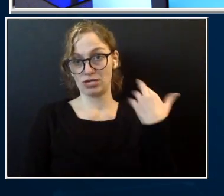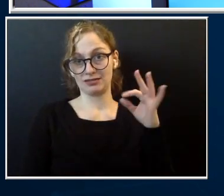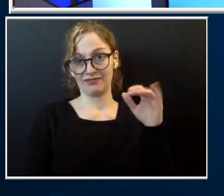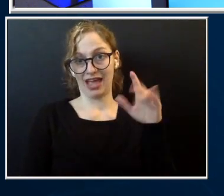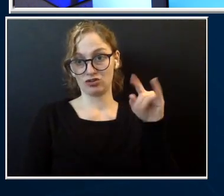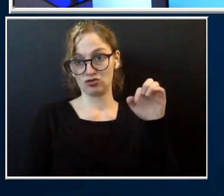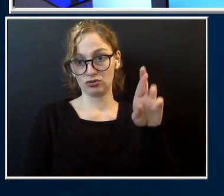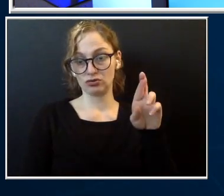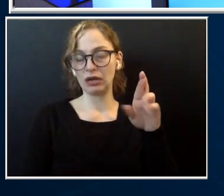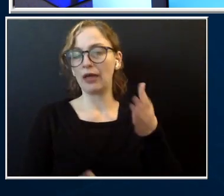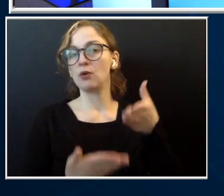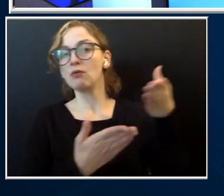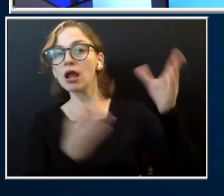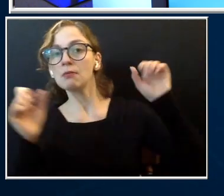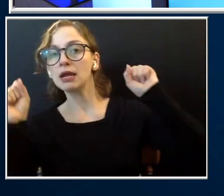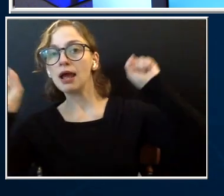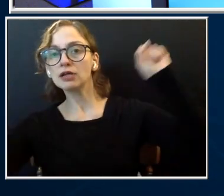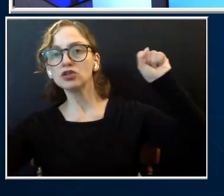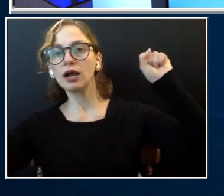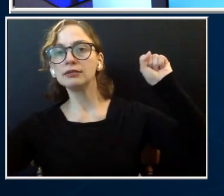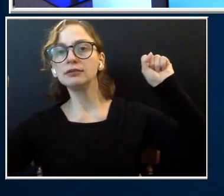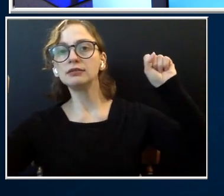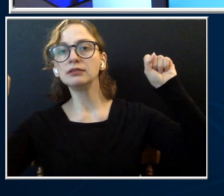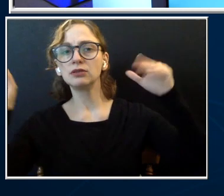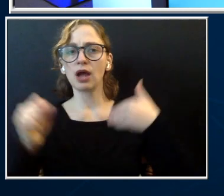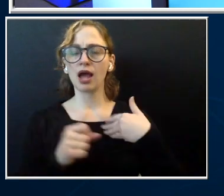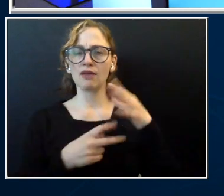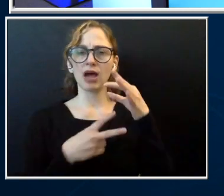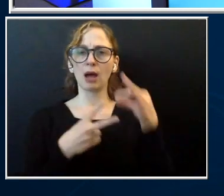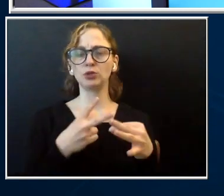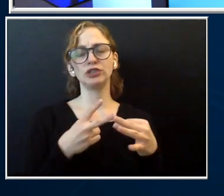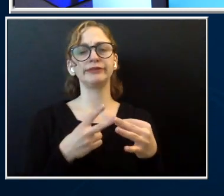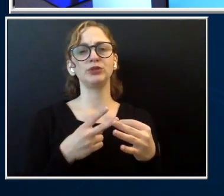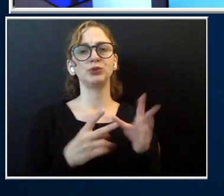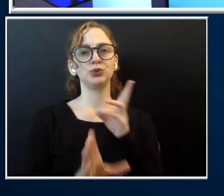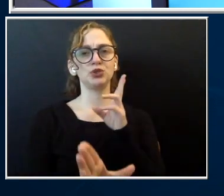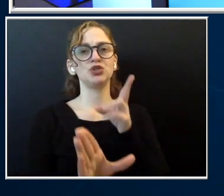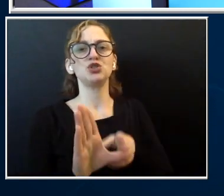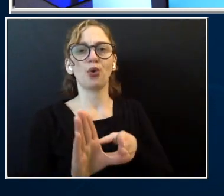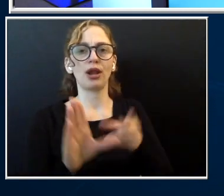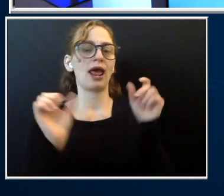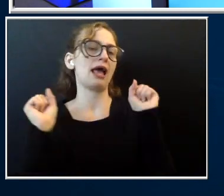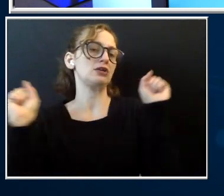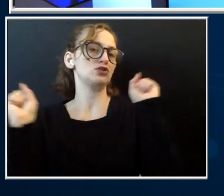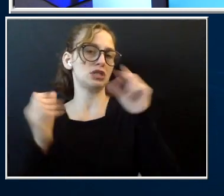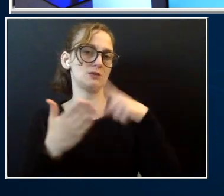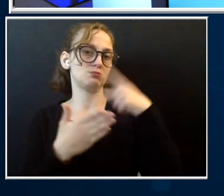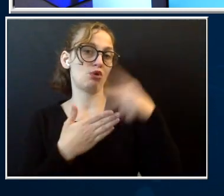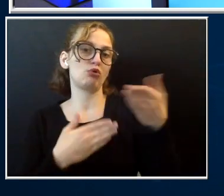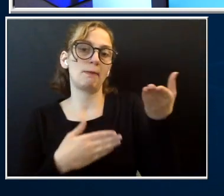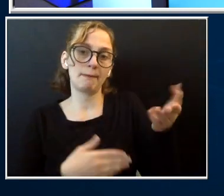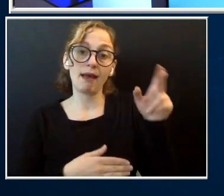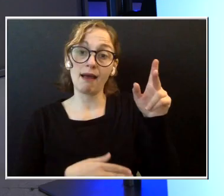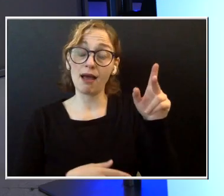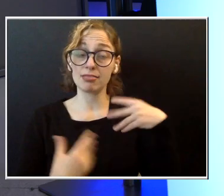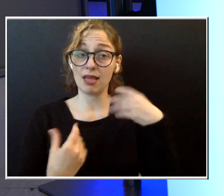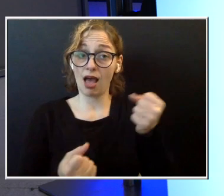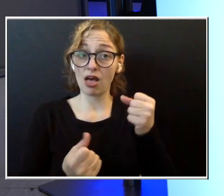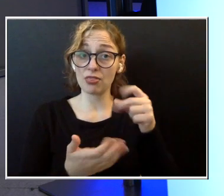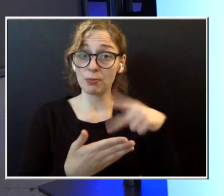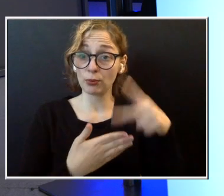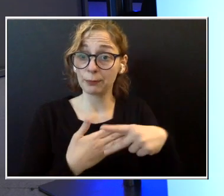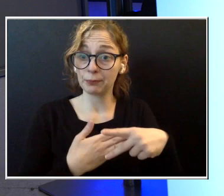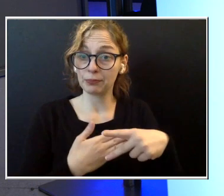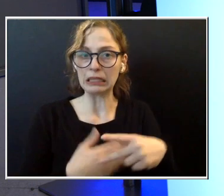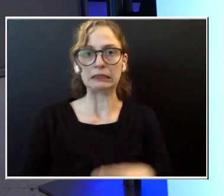recommended, is there an option to join an exercise program at the health system? Ooh, I don't know that we have that carved out yet. I don't